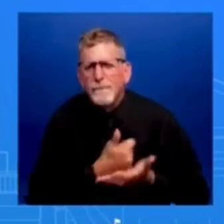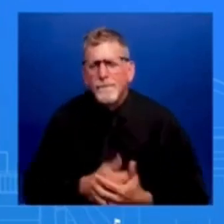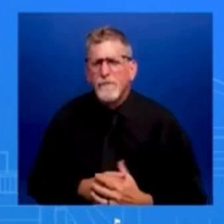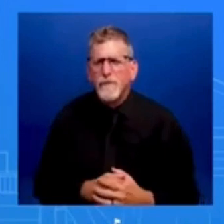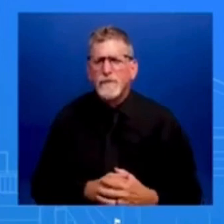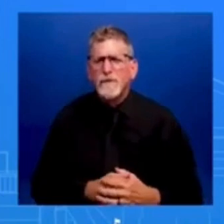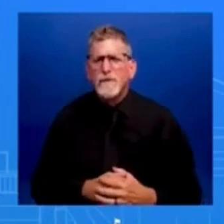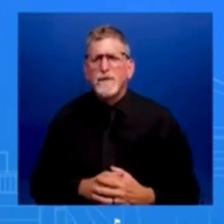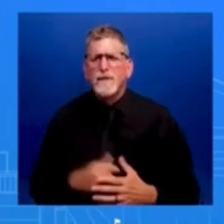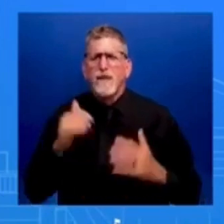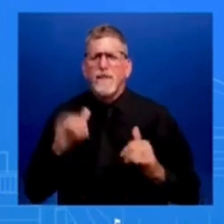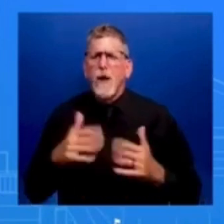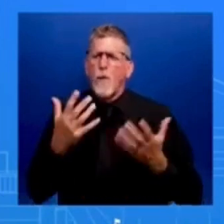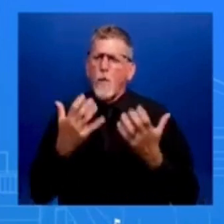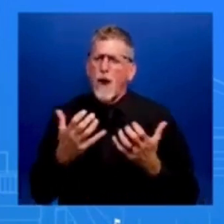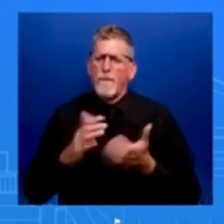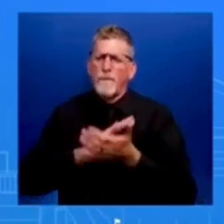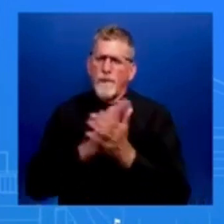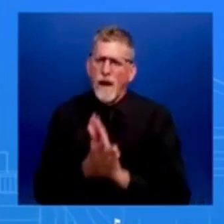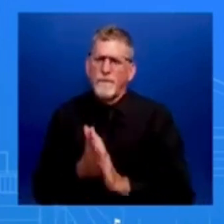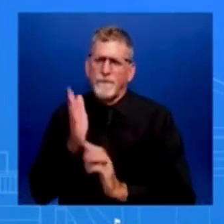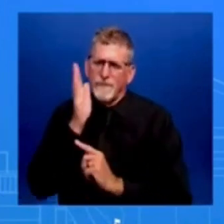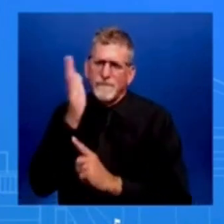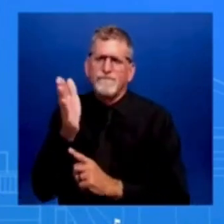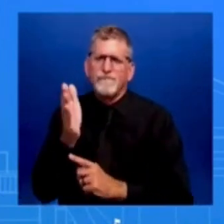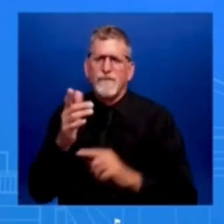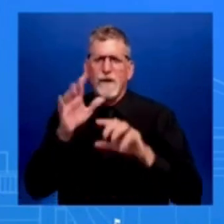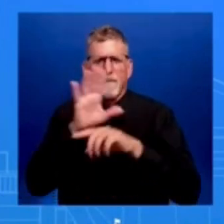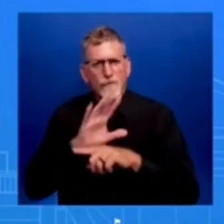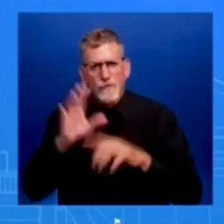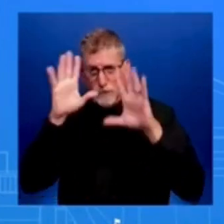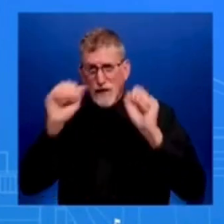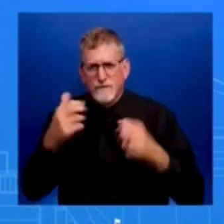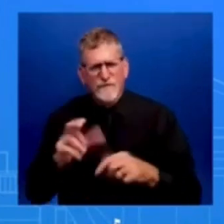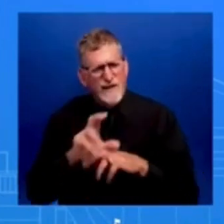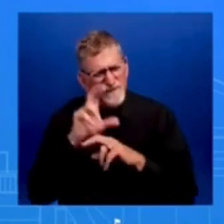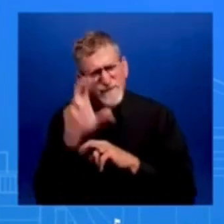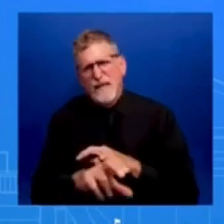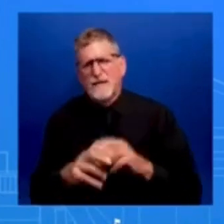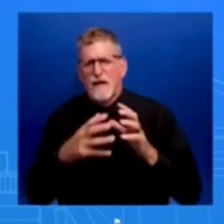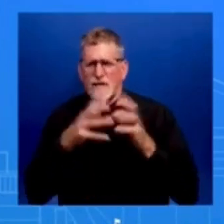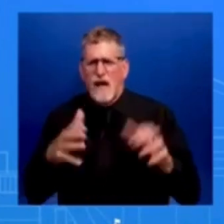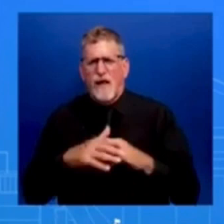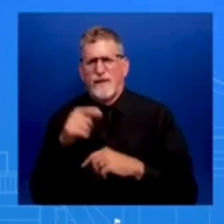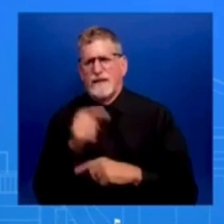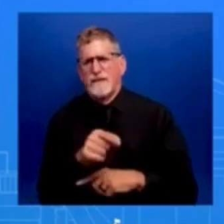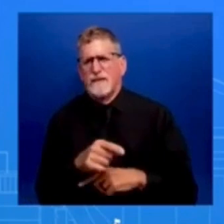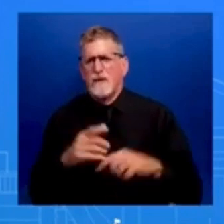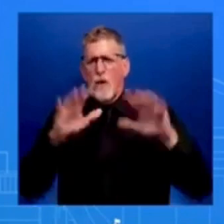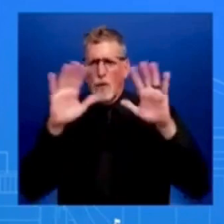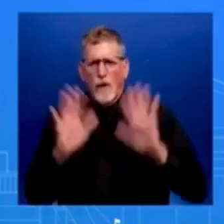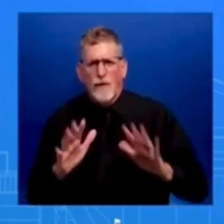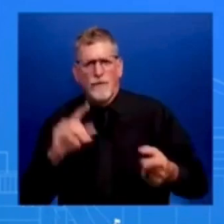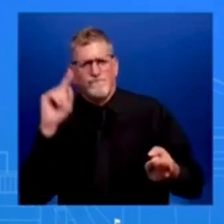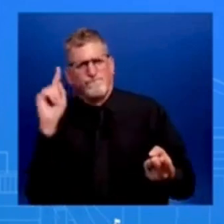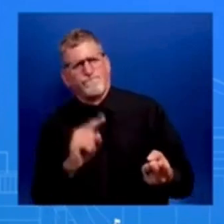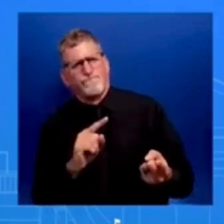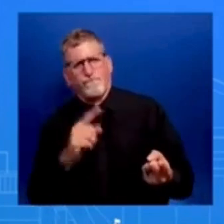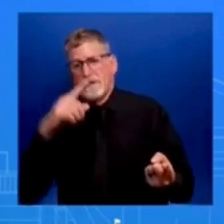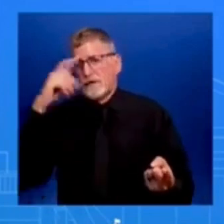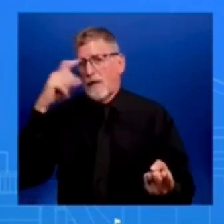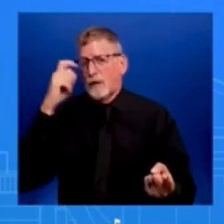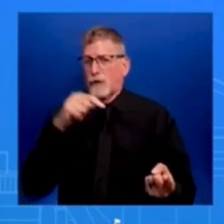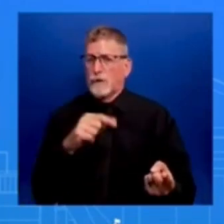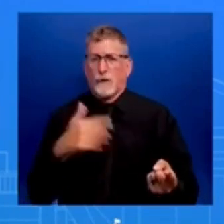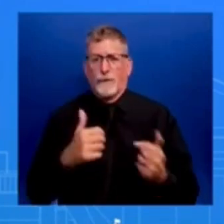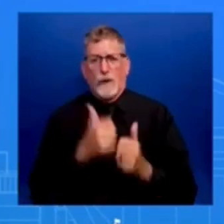making investments there. So this is an important issue. We see climate change, especially this summer, as it relates to extreme weather.